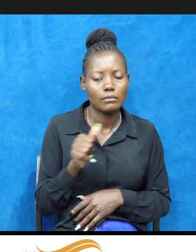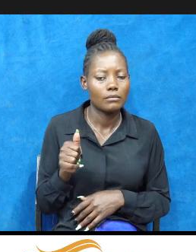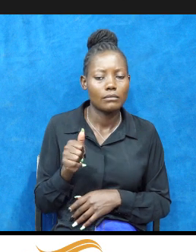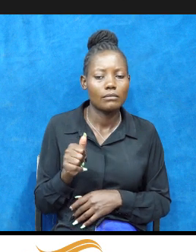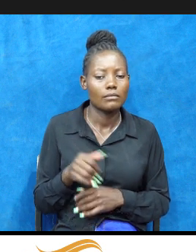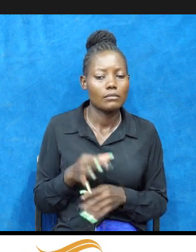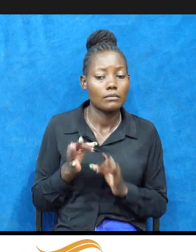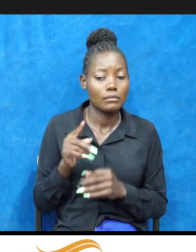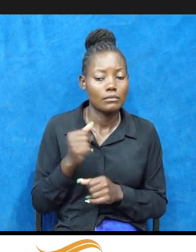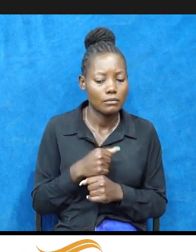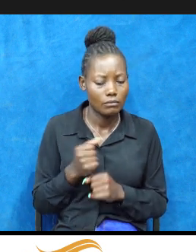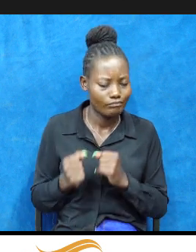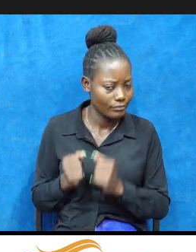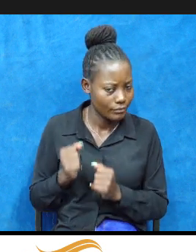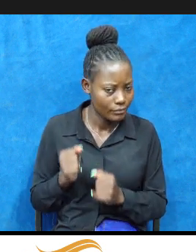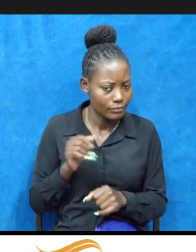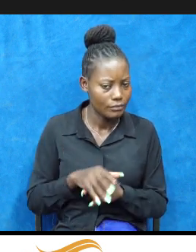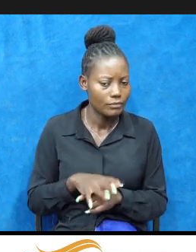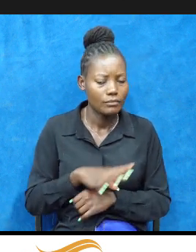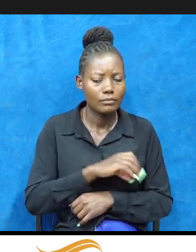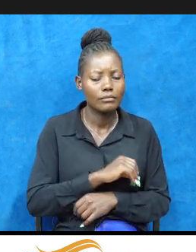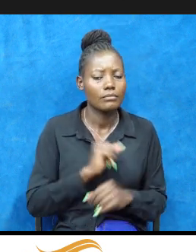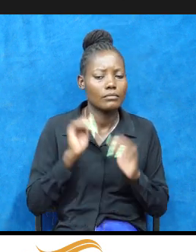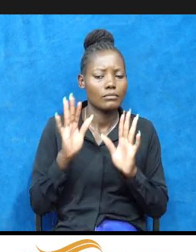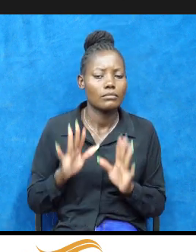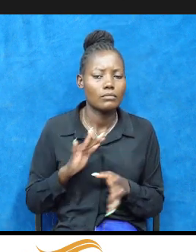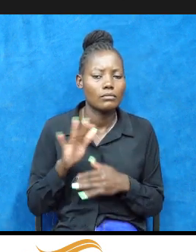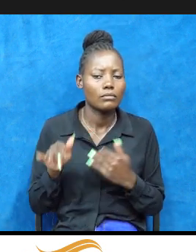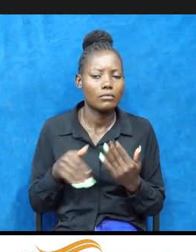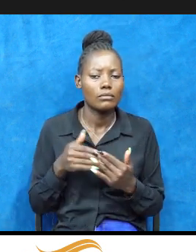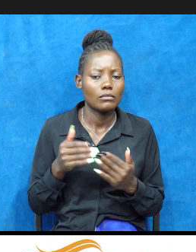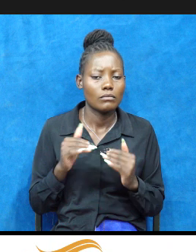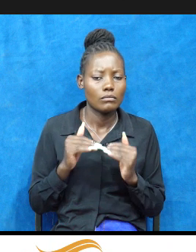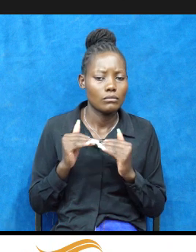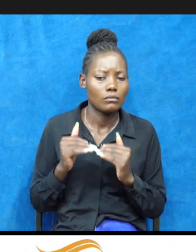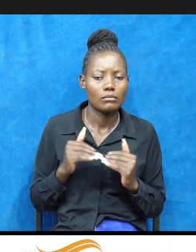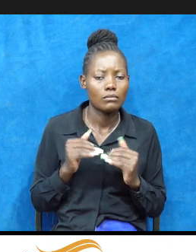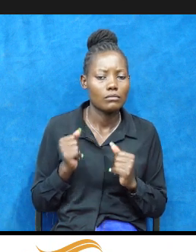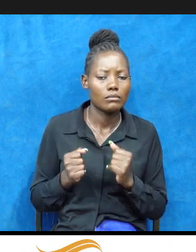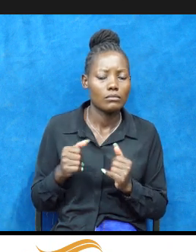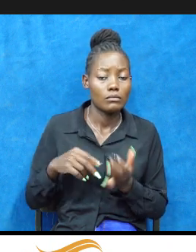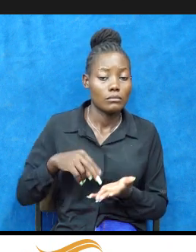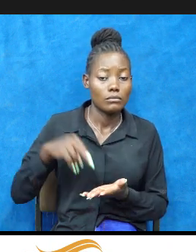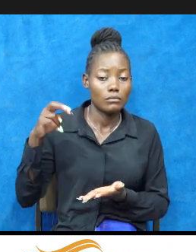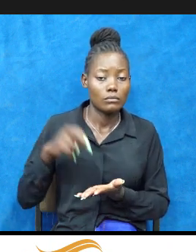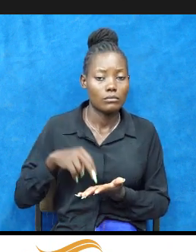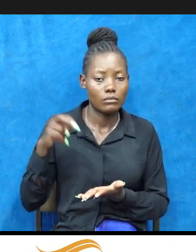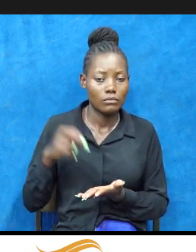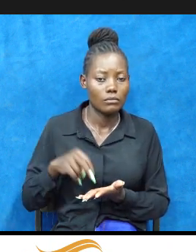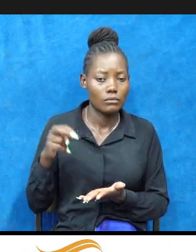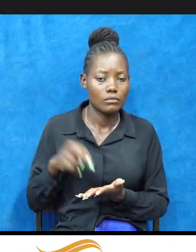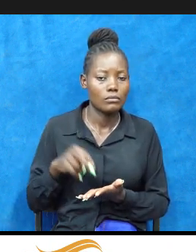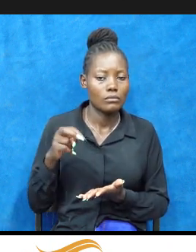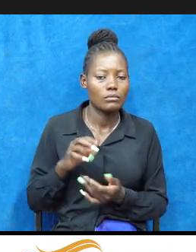sport athlete where you're doing a lot of running and you need endurance. We only tend to utilize running for that. The jumping is a